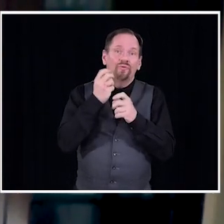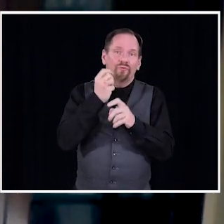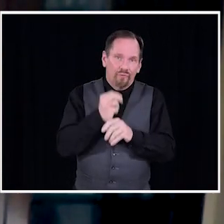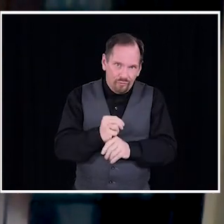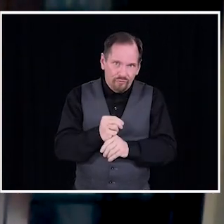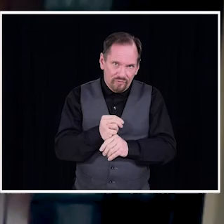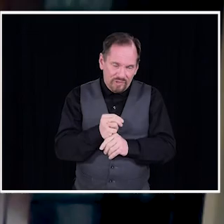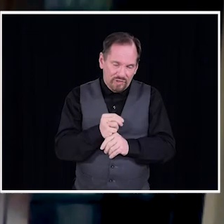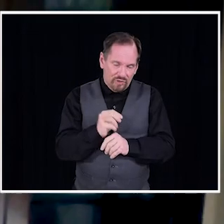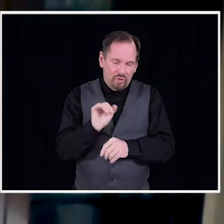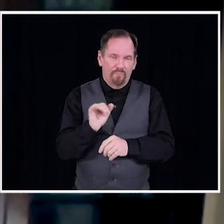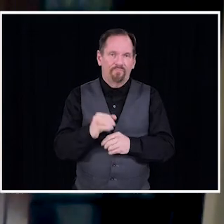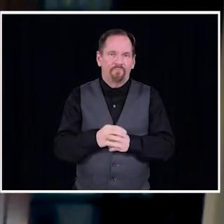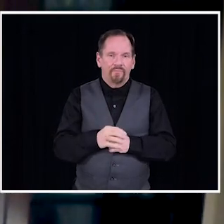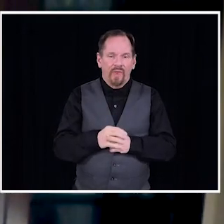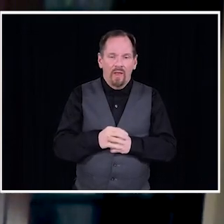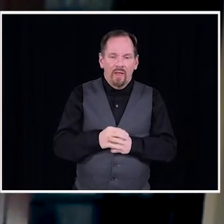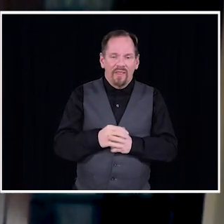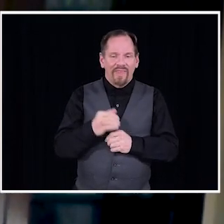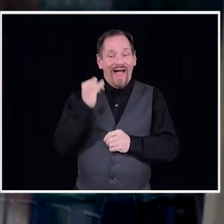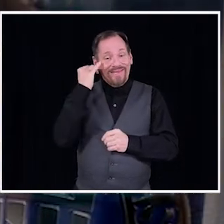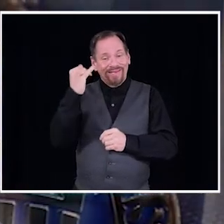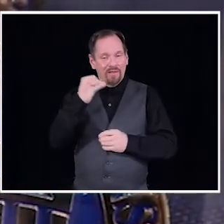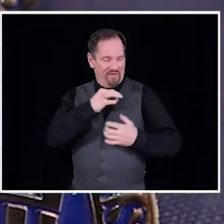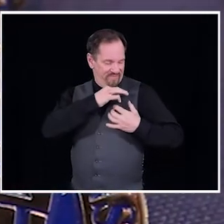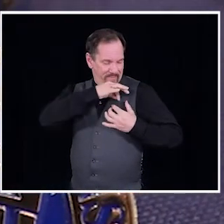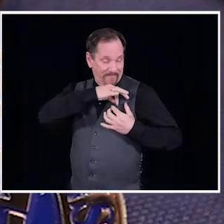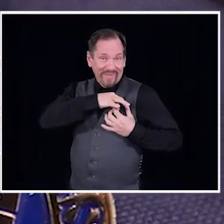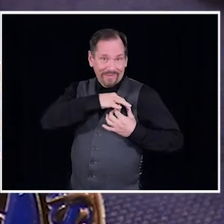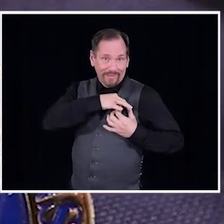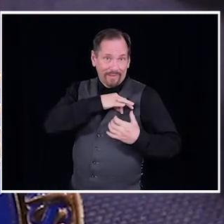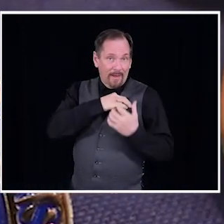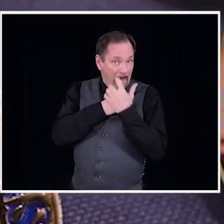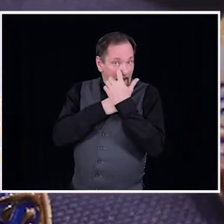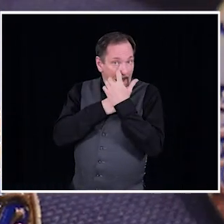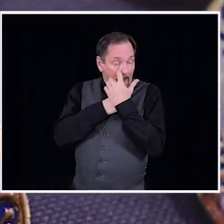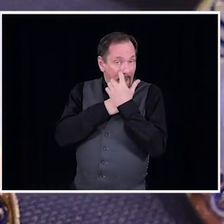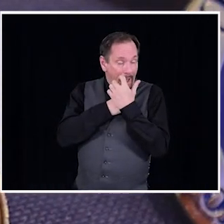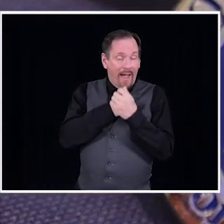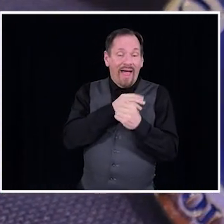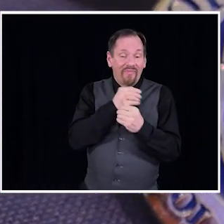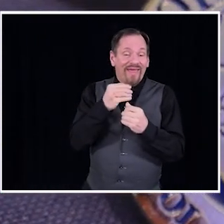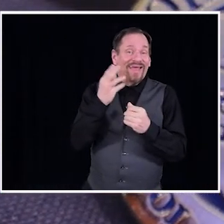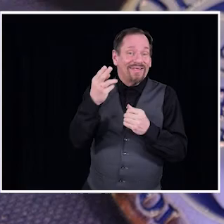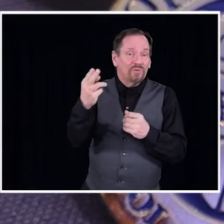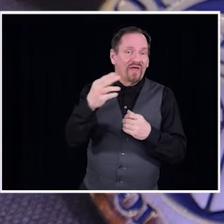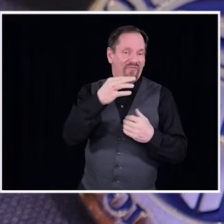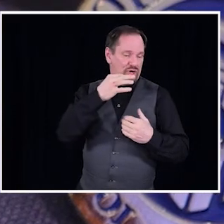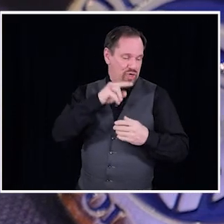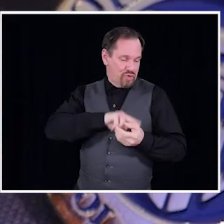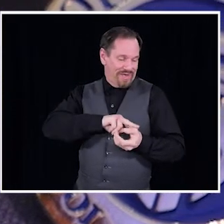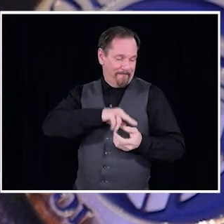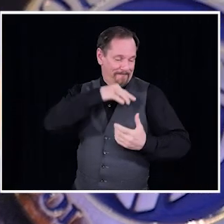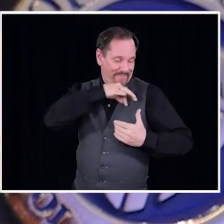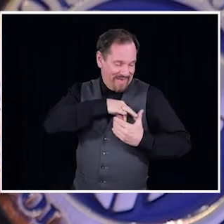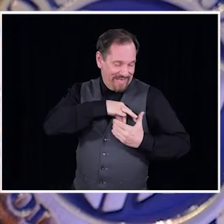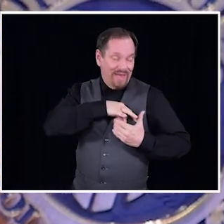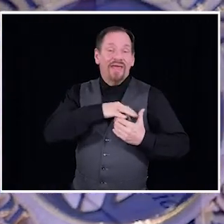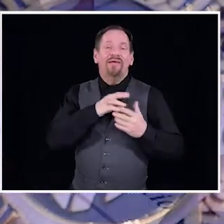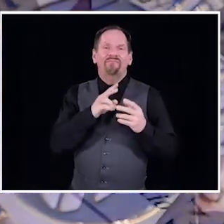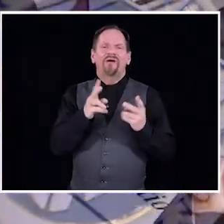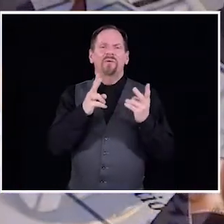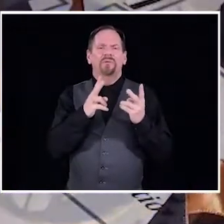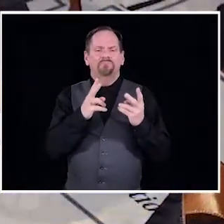of pinning and the history of the nursing pin is a very symbolic and important part of becoming a